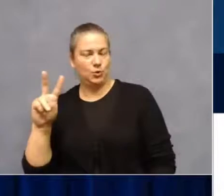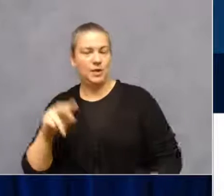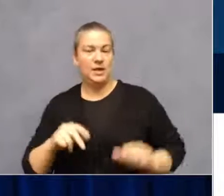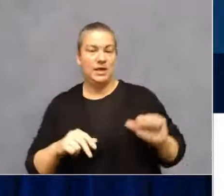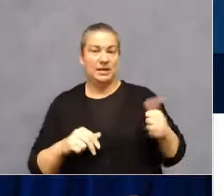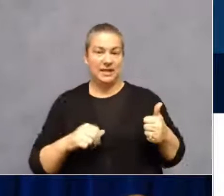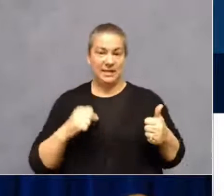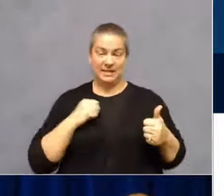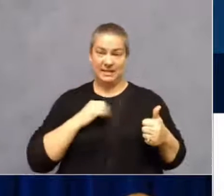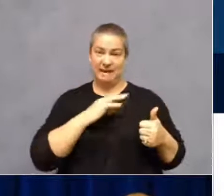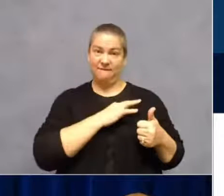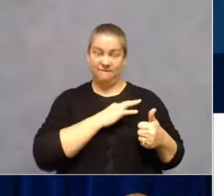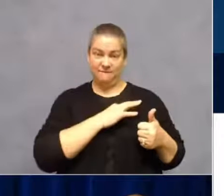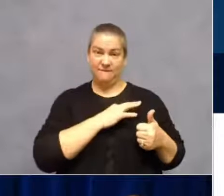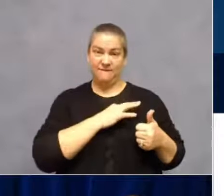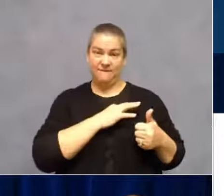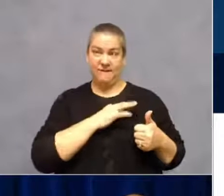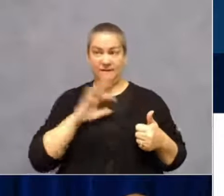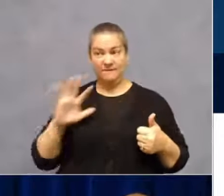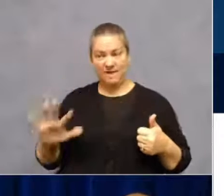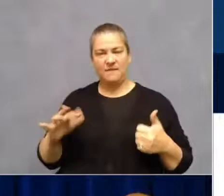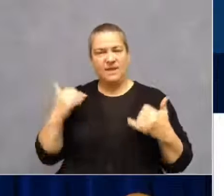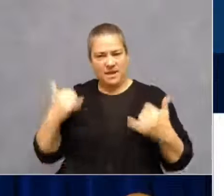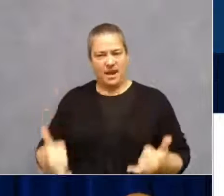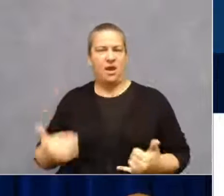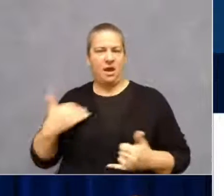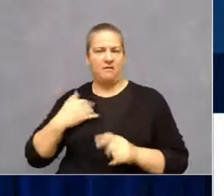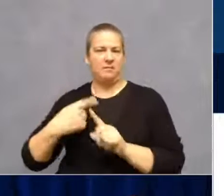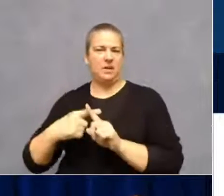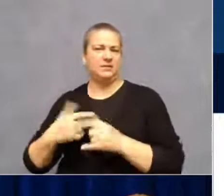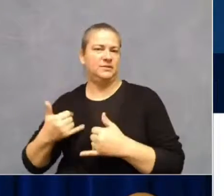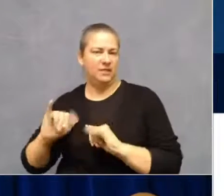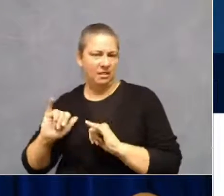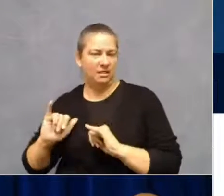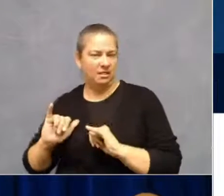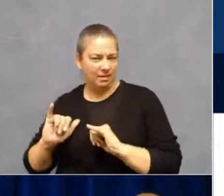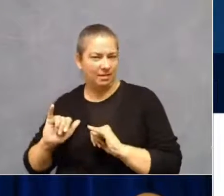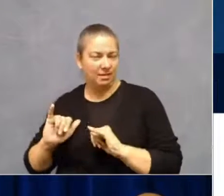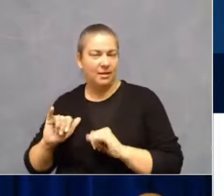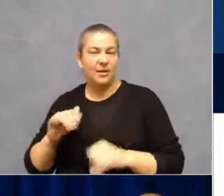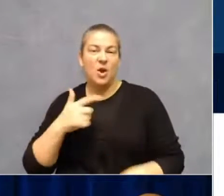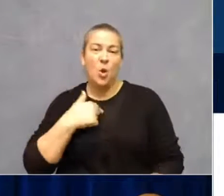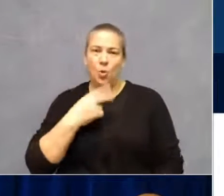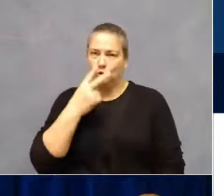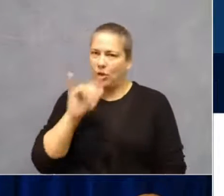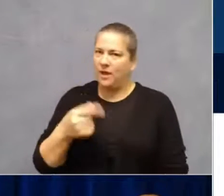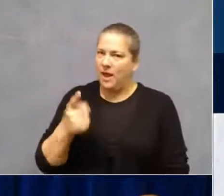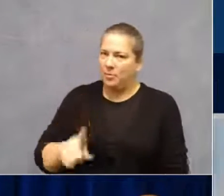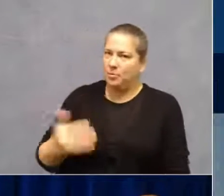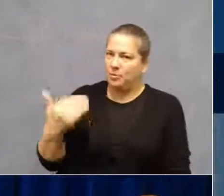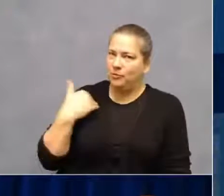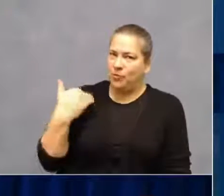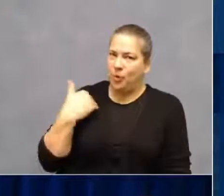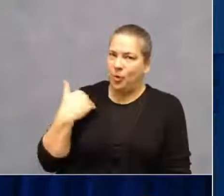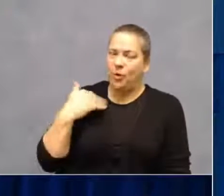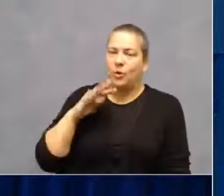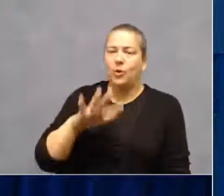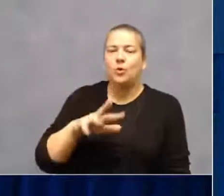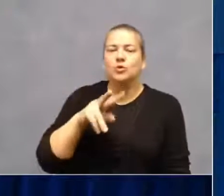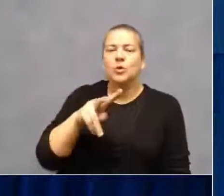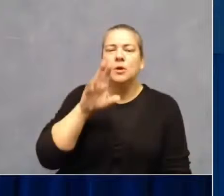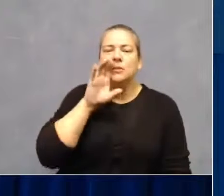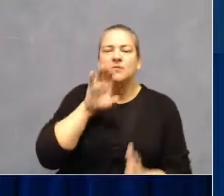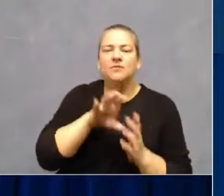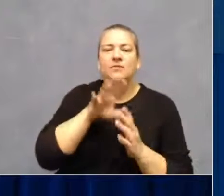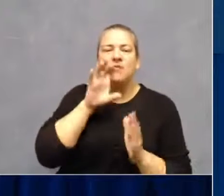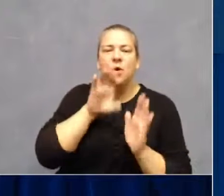which are active. And like I say, we've seen this before. So if you show the aerial photograph, I'll explain how we